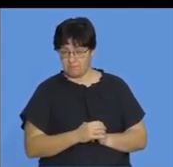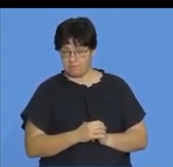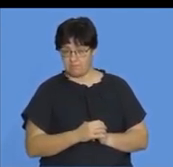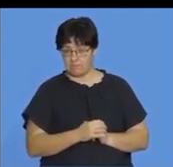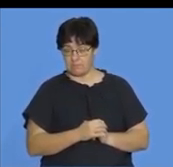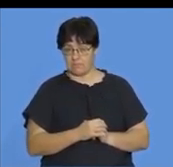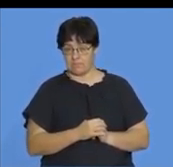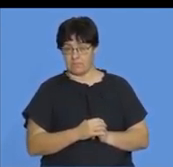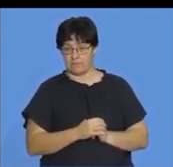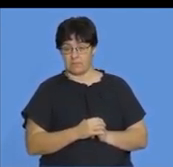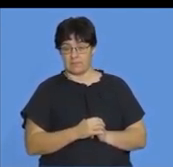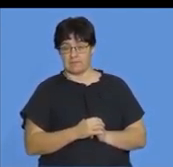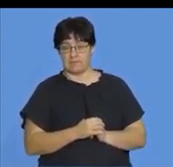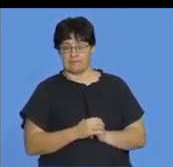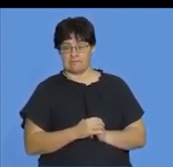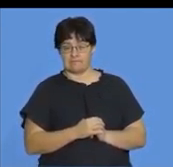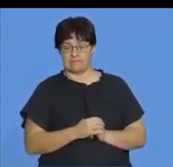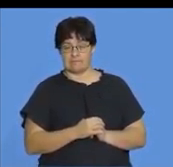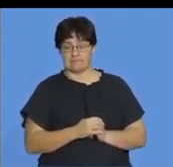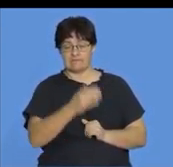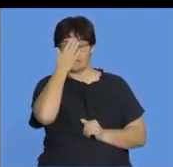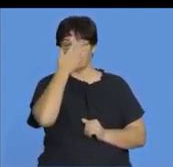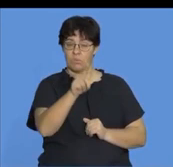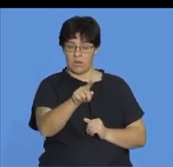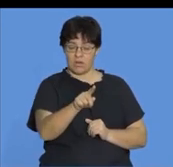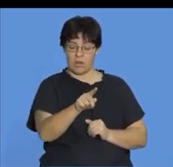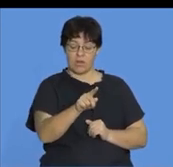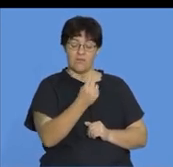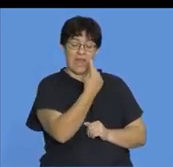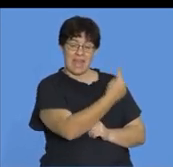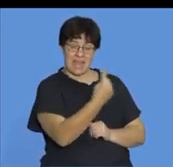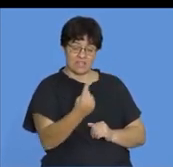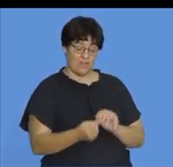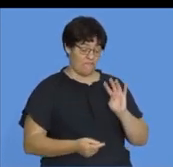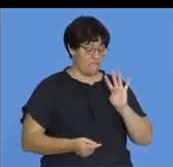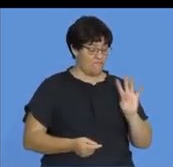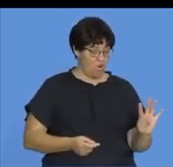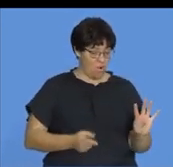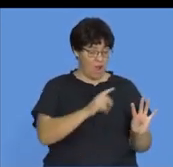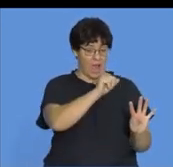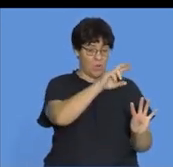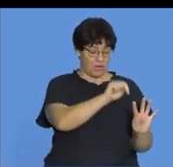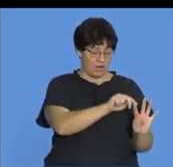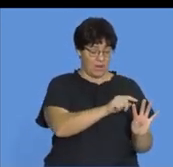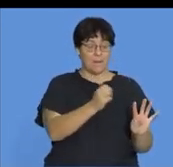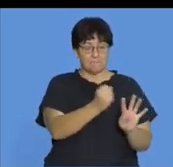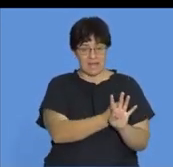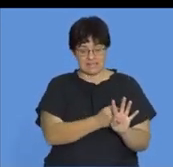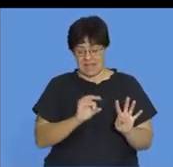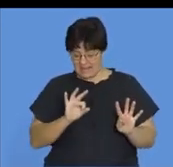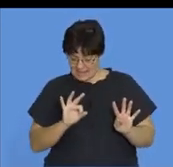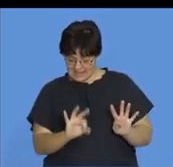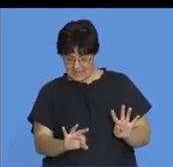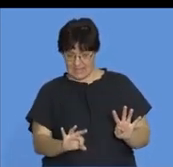sake, we know that for every 4 moles of iron, there should be